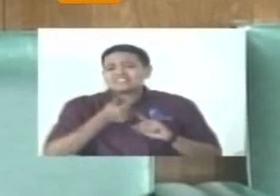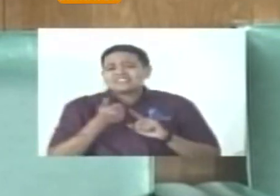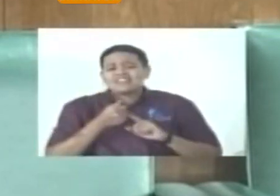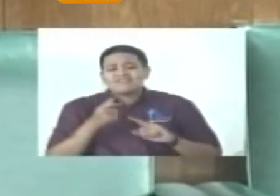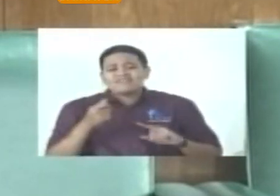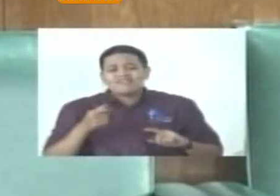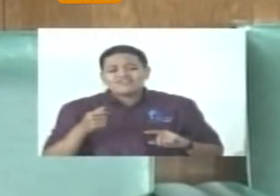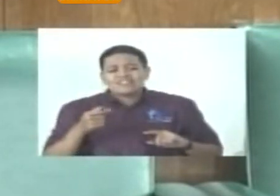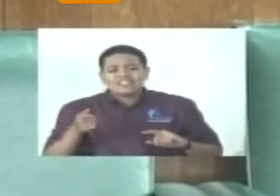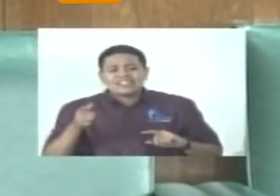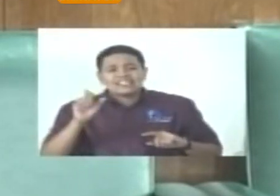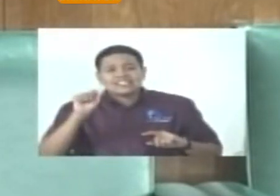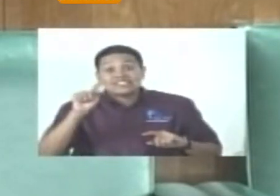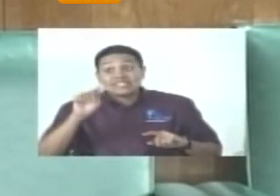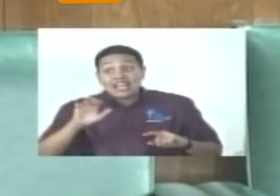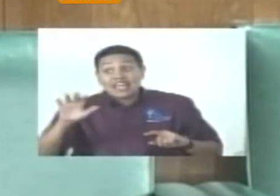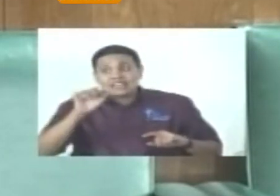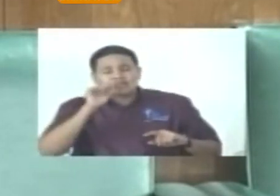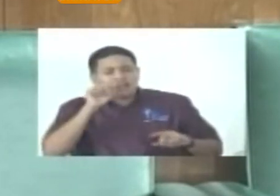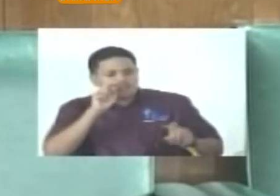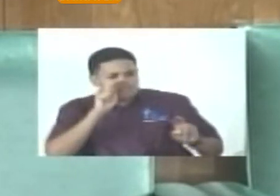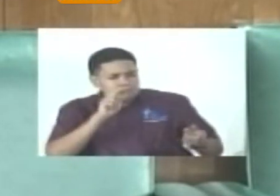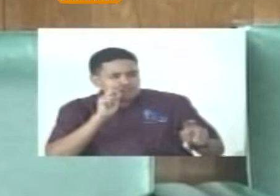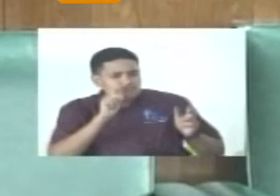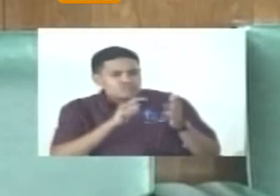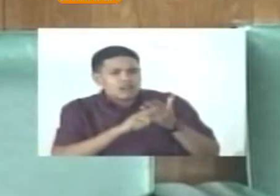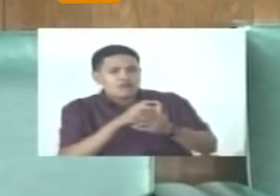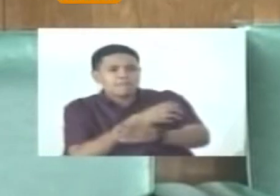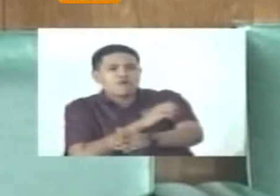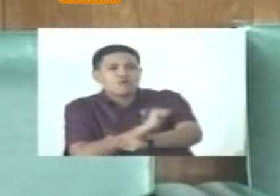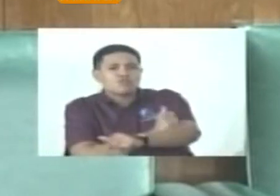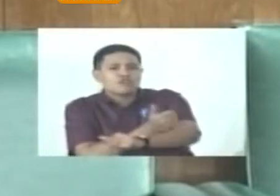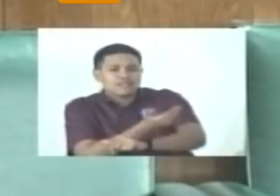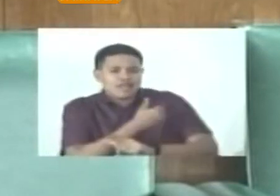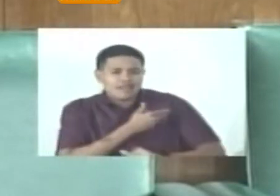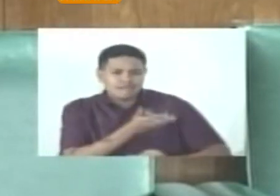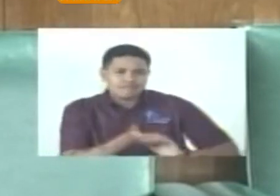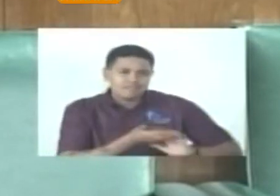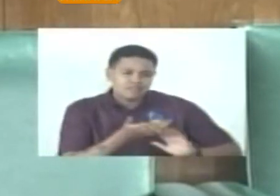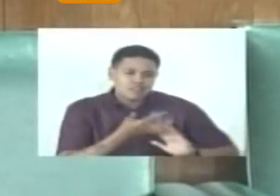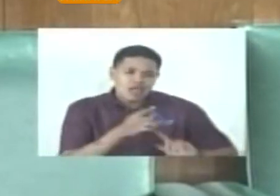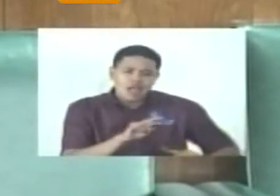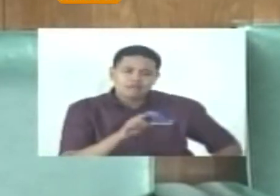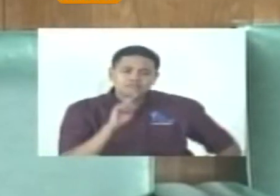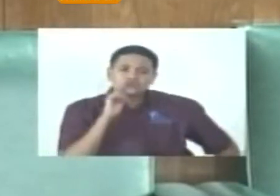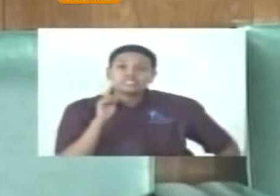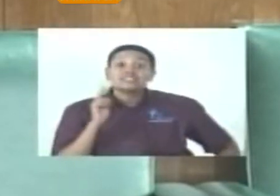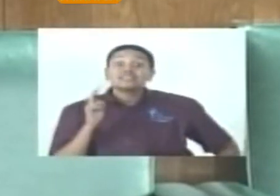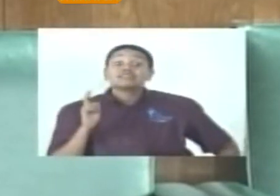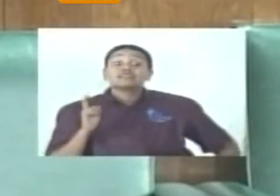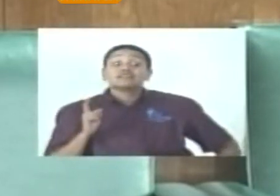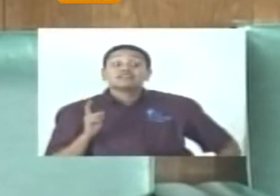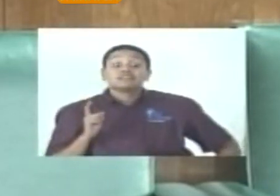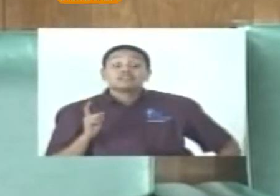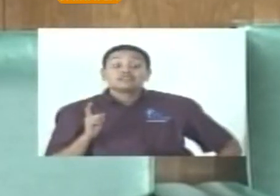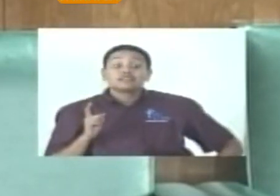and the state forces are not recognizing the power and the authority they have. It's easier, say, Mr.